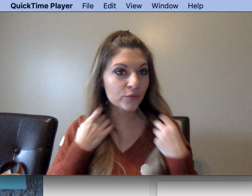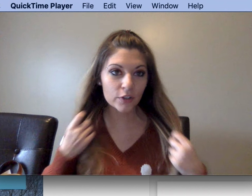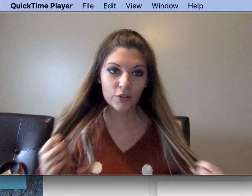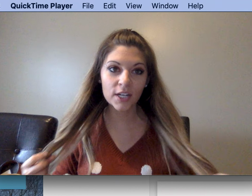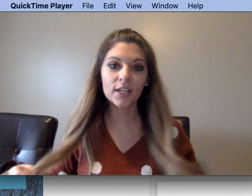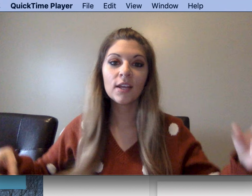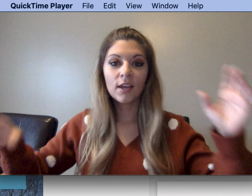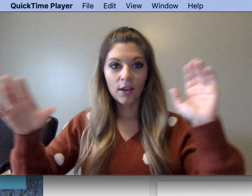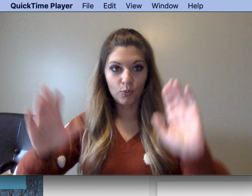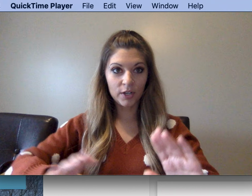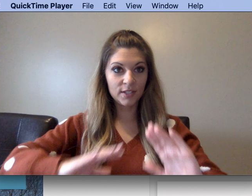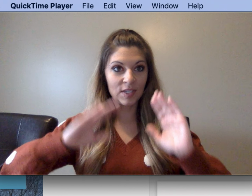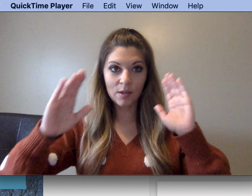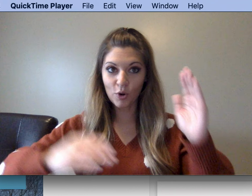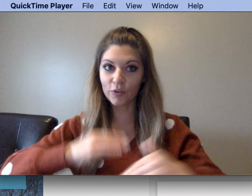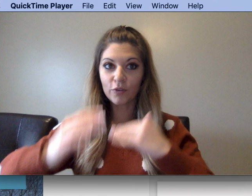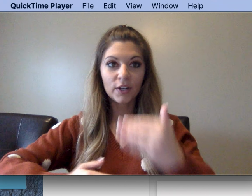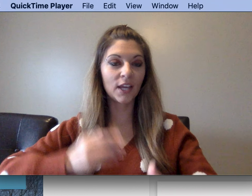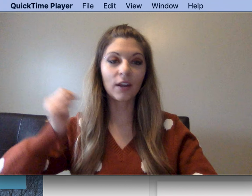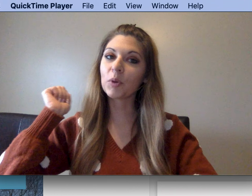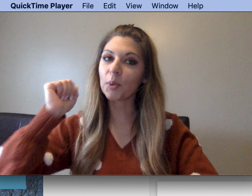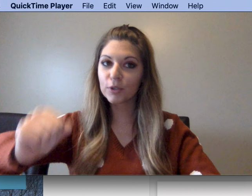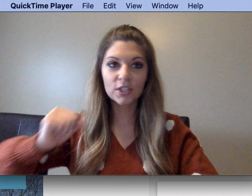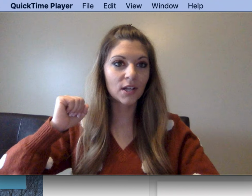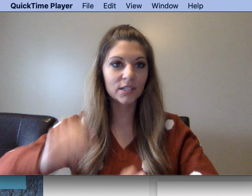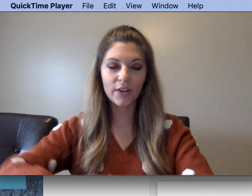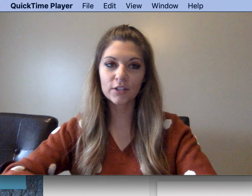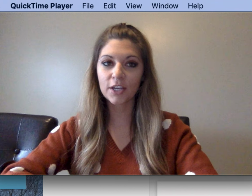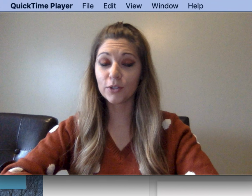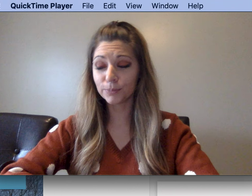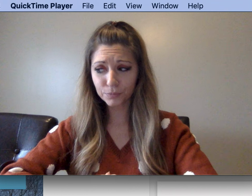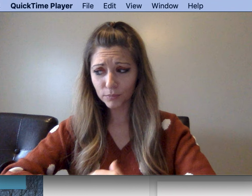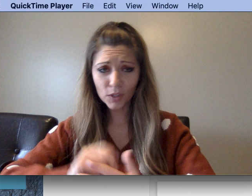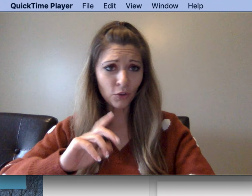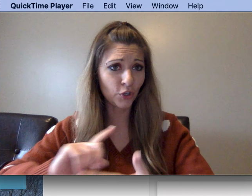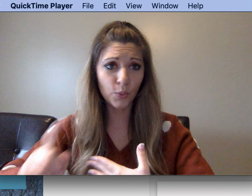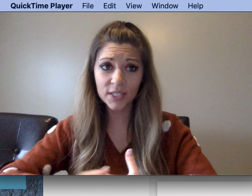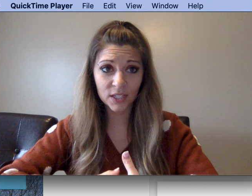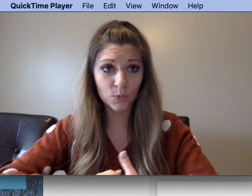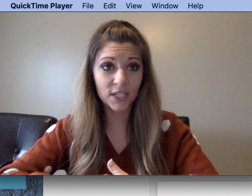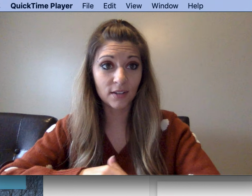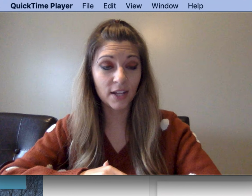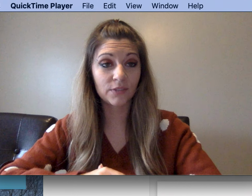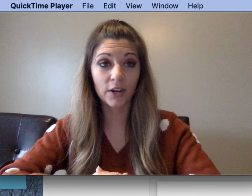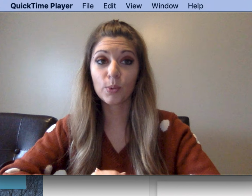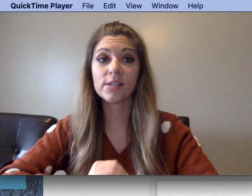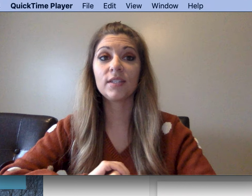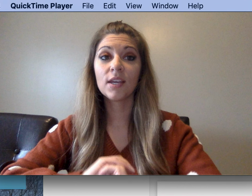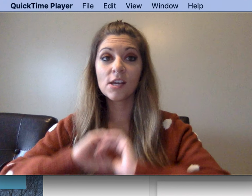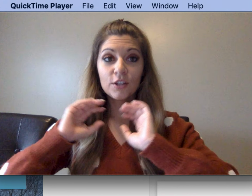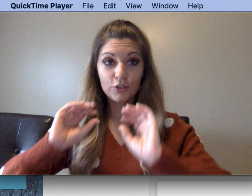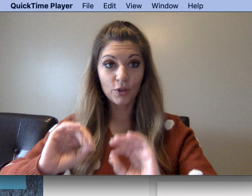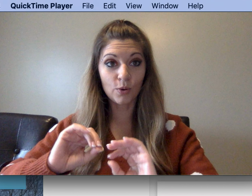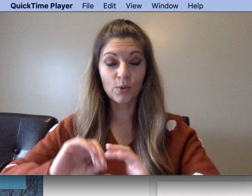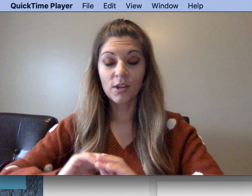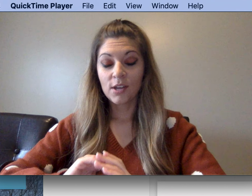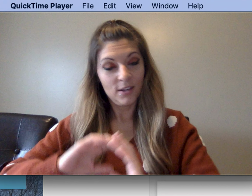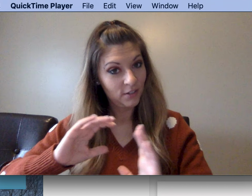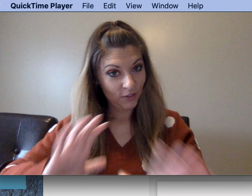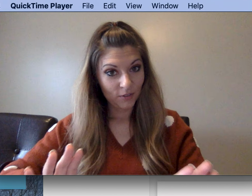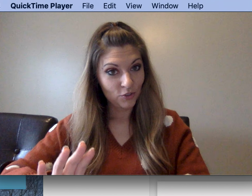get too frustrated. We're going to see them over and over again. I'm going to push these classifiers at you. Your quiz next week is a classifier quiz,